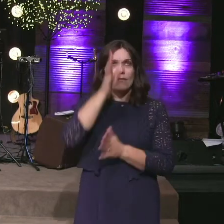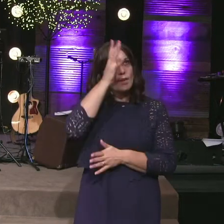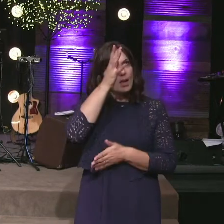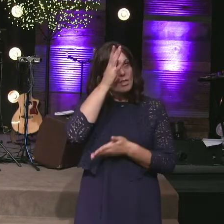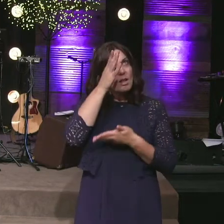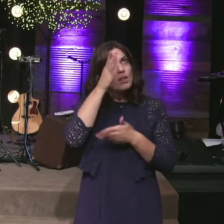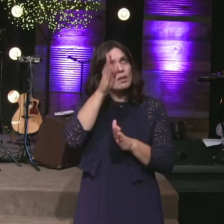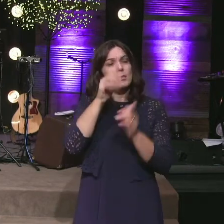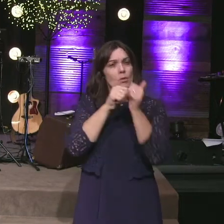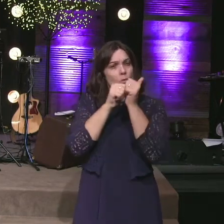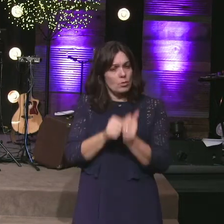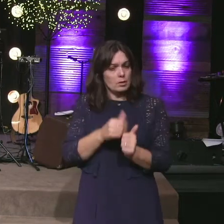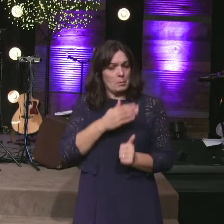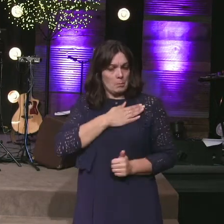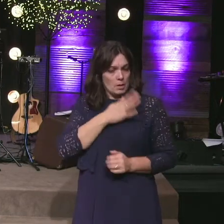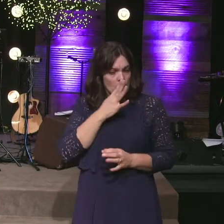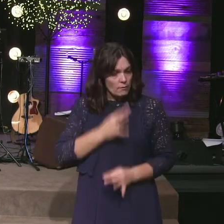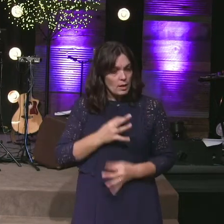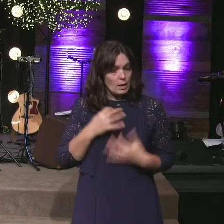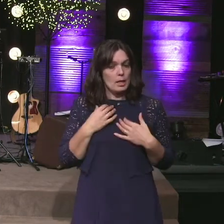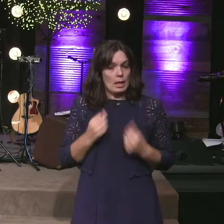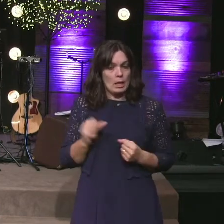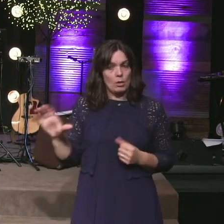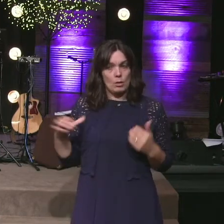my faith. Heal her body.